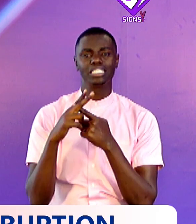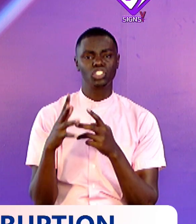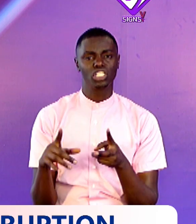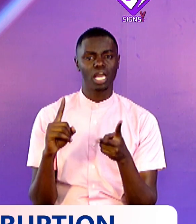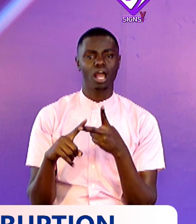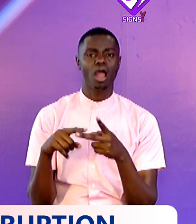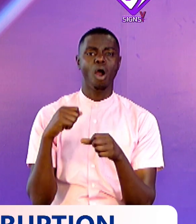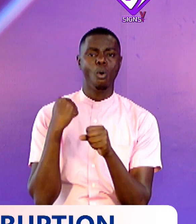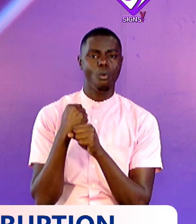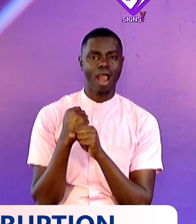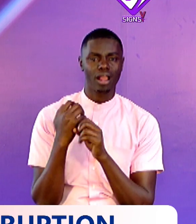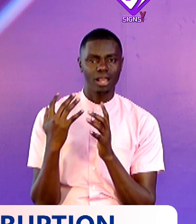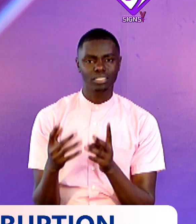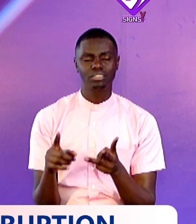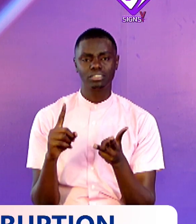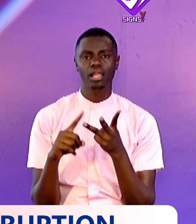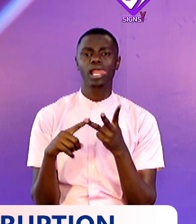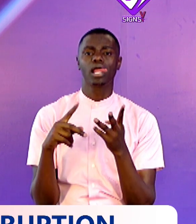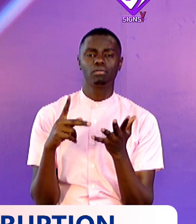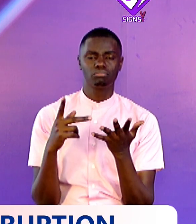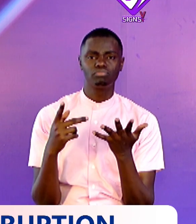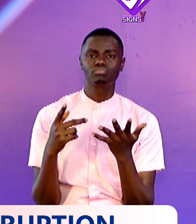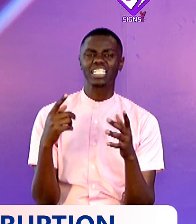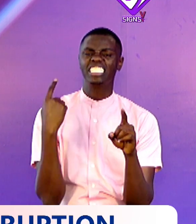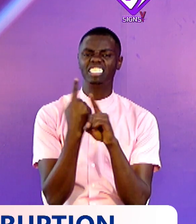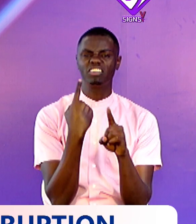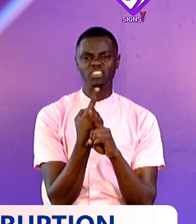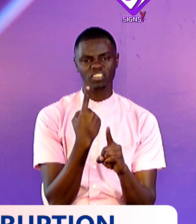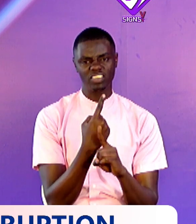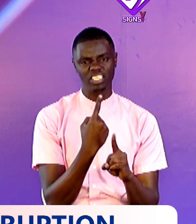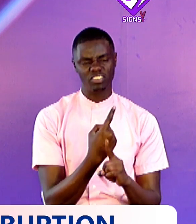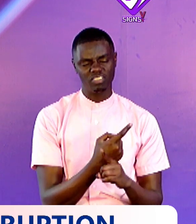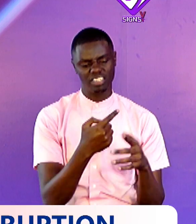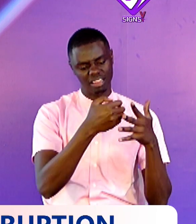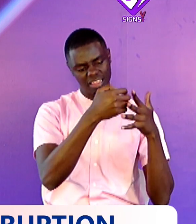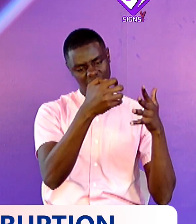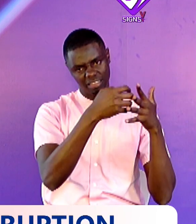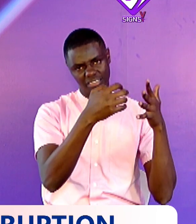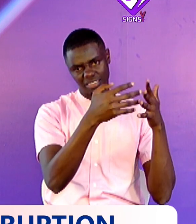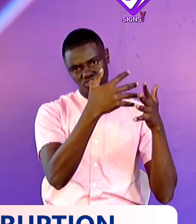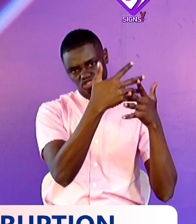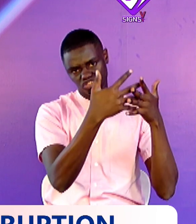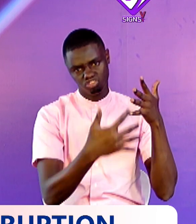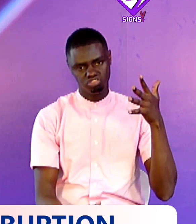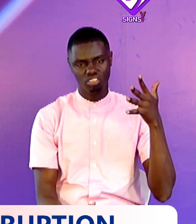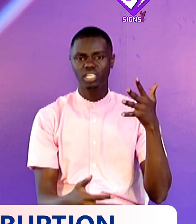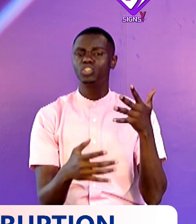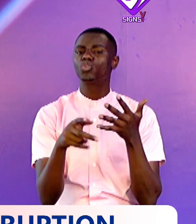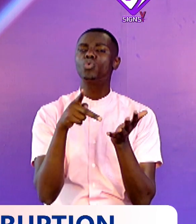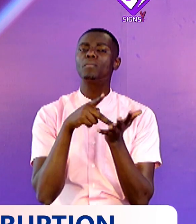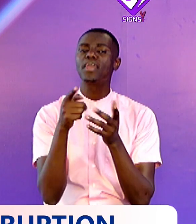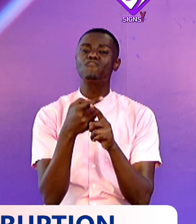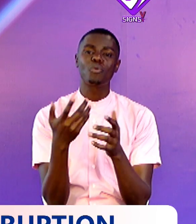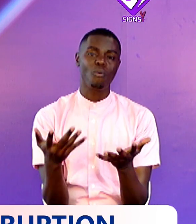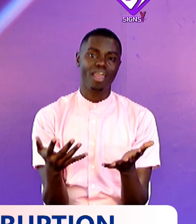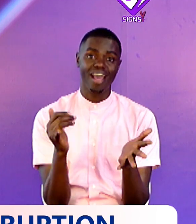in the county to pay. You have so much that is supposed to go on. From where do you pay?